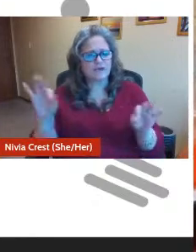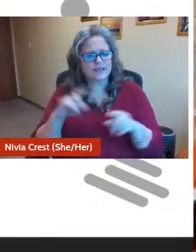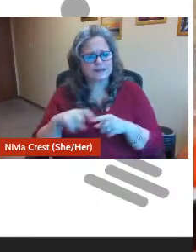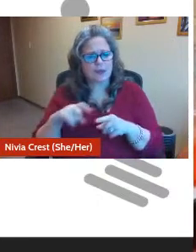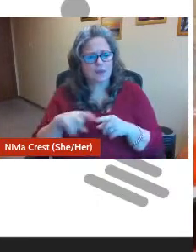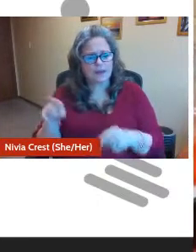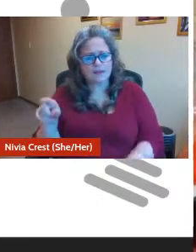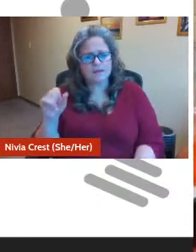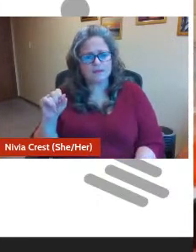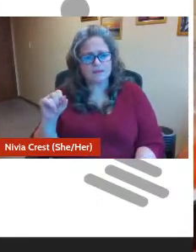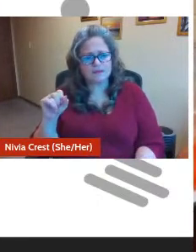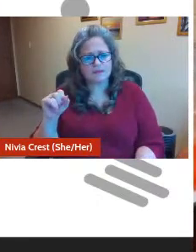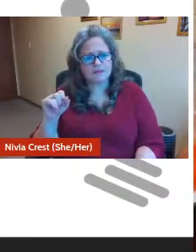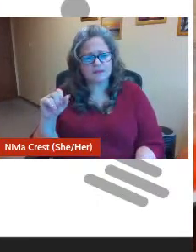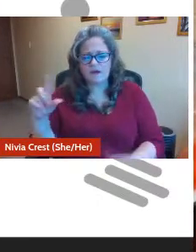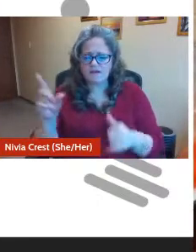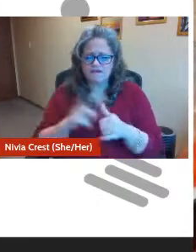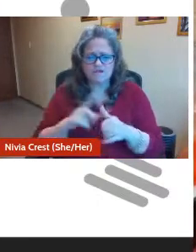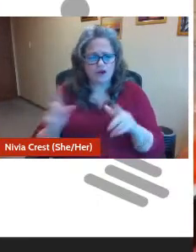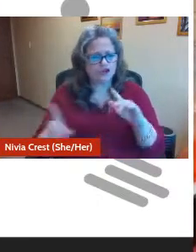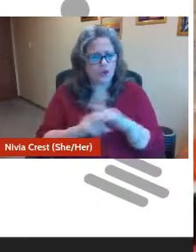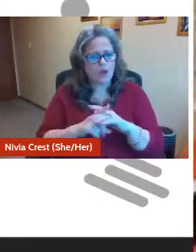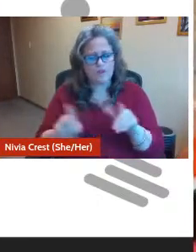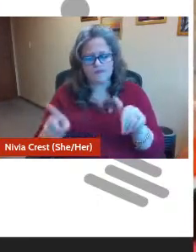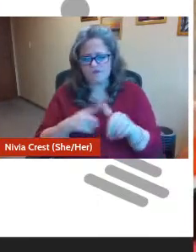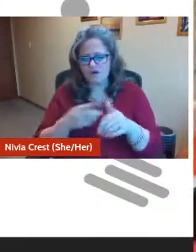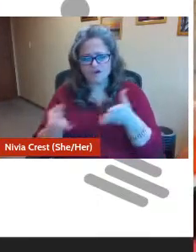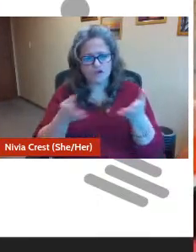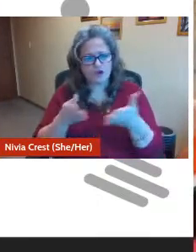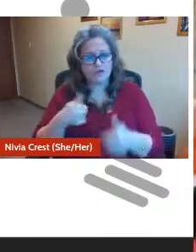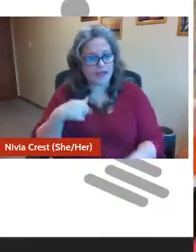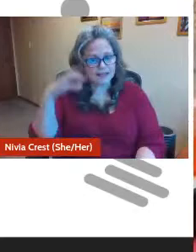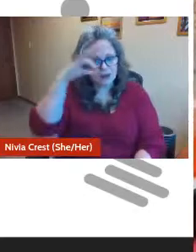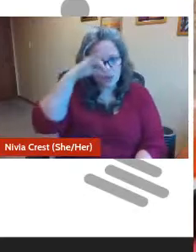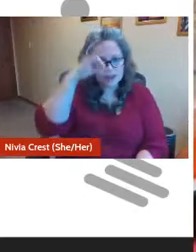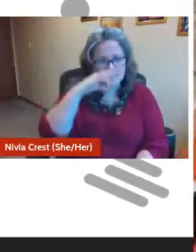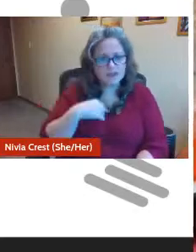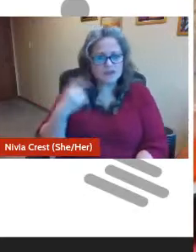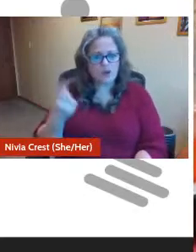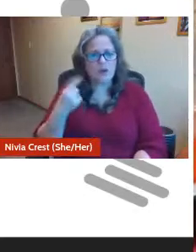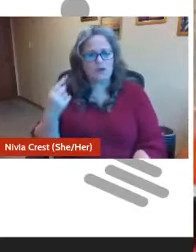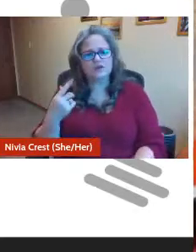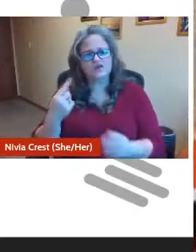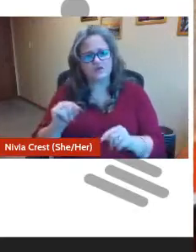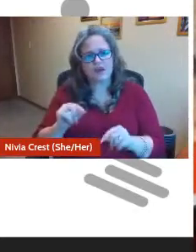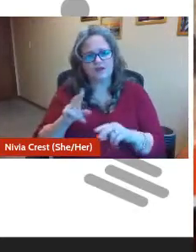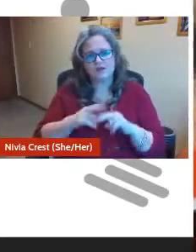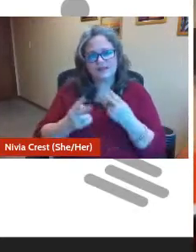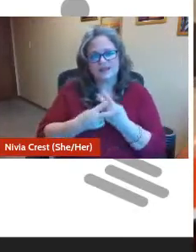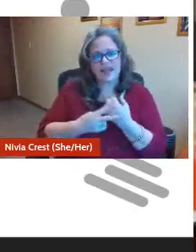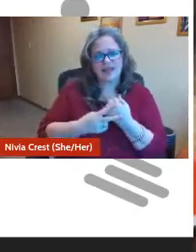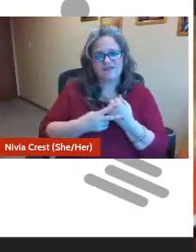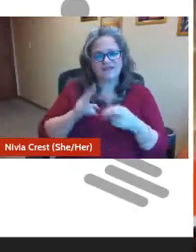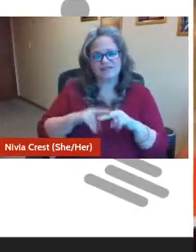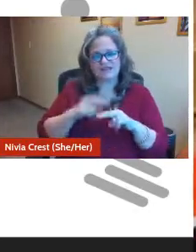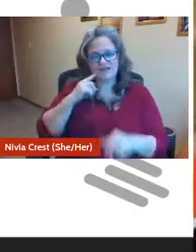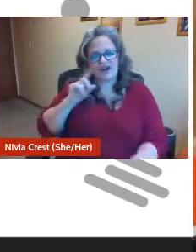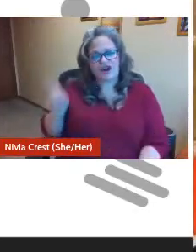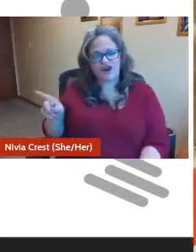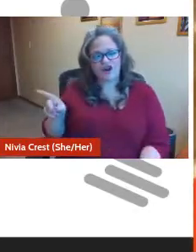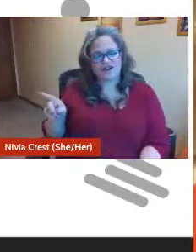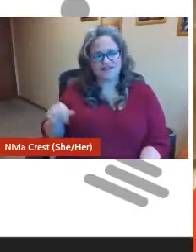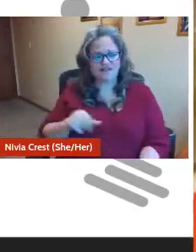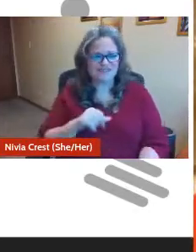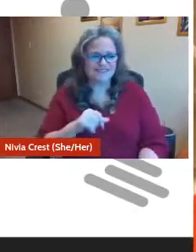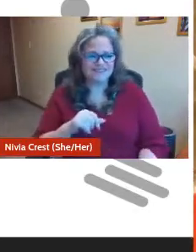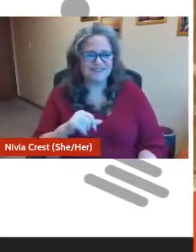Wow. First come, first serve. I had no idea. So I always be trying to save her seat for her. I get upset with her.